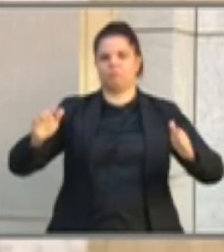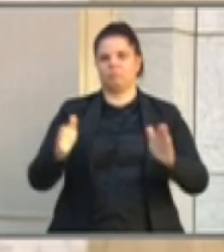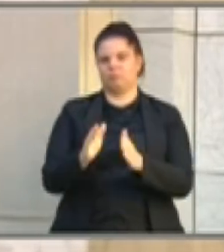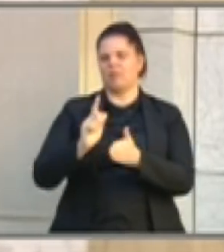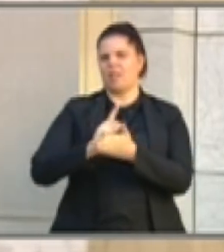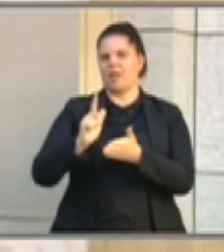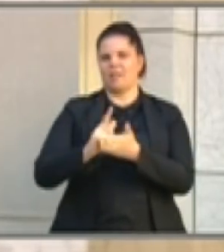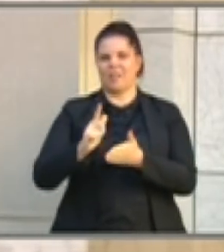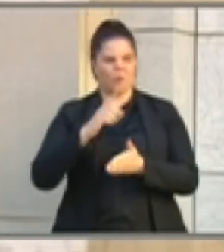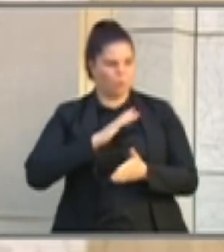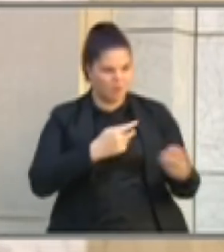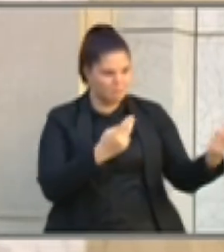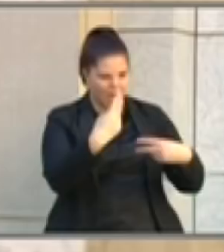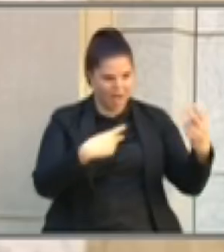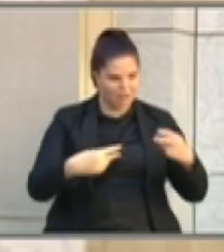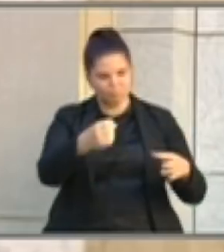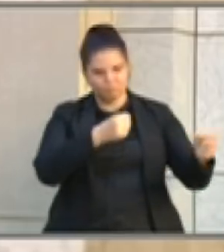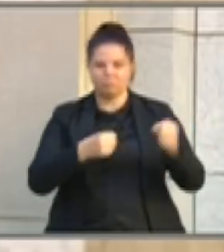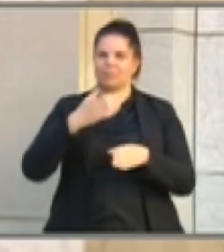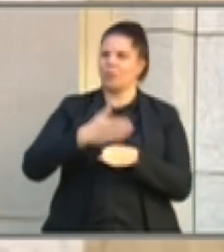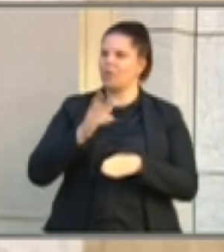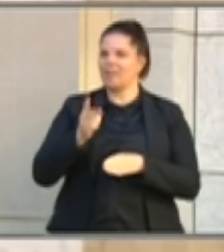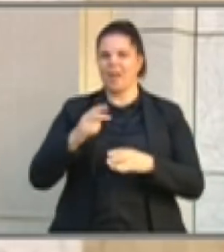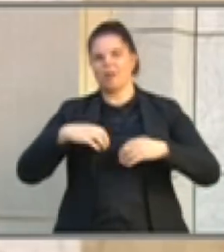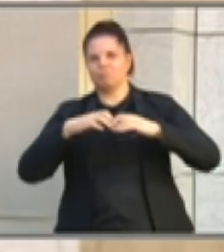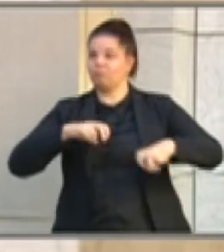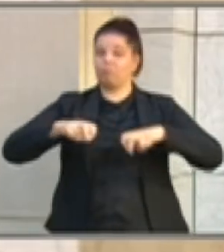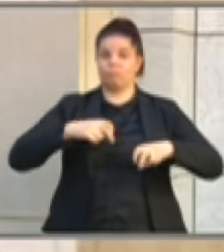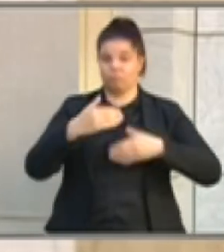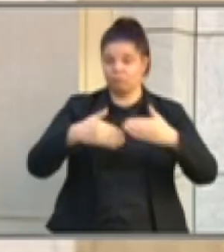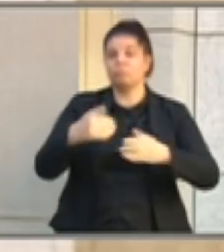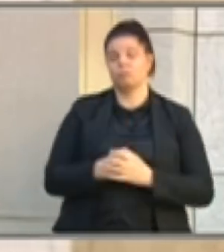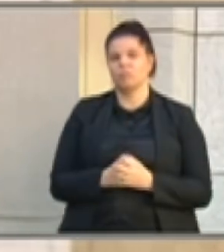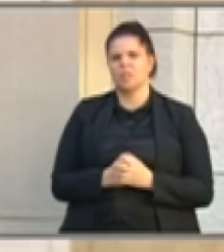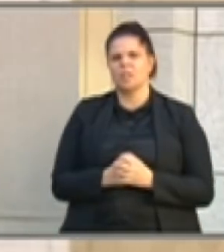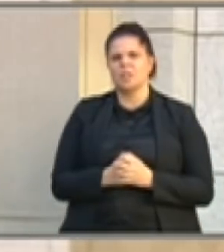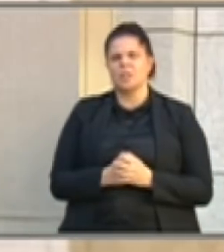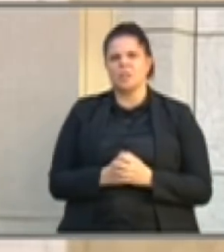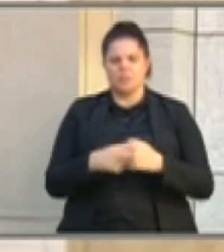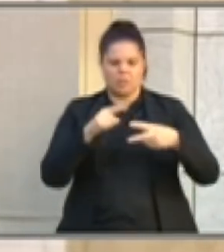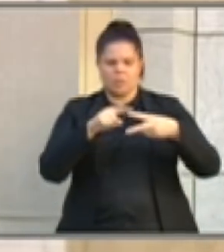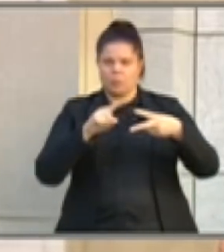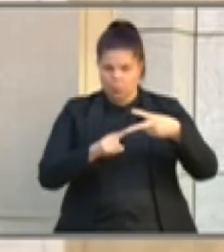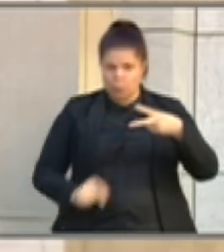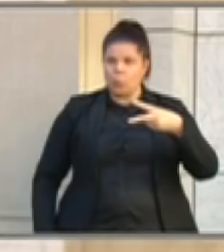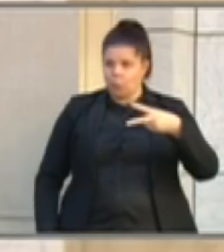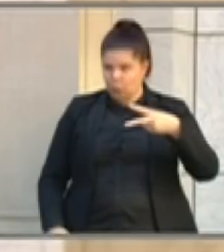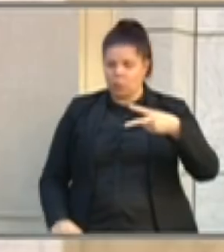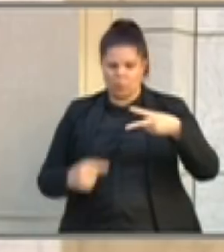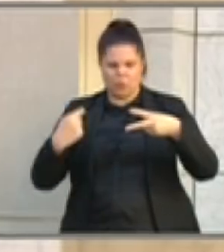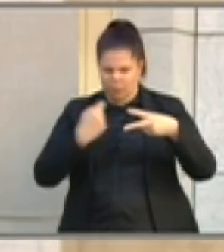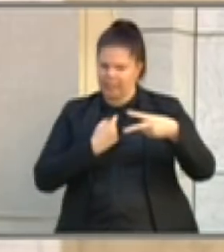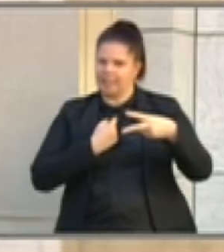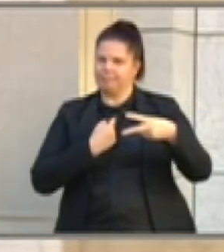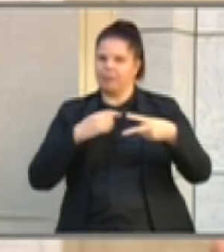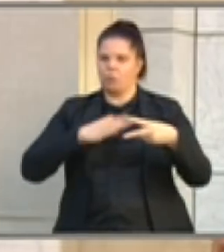So we have been motivated by two key issues here. Firstly, to reduce the cost of doing business for